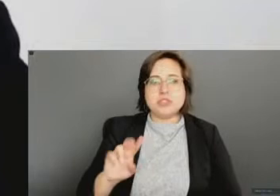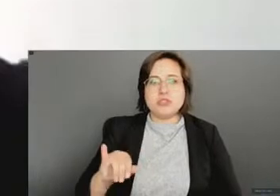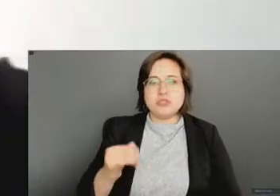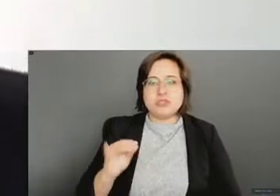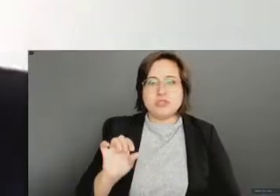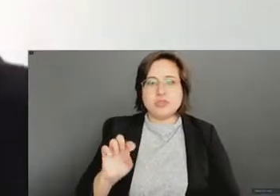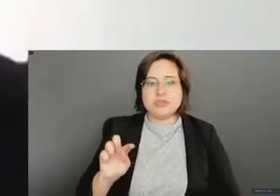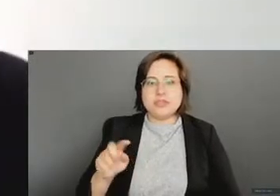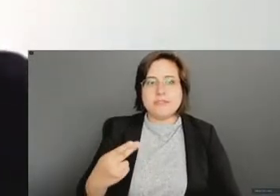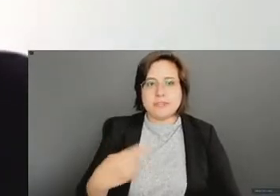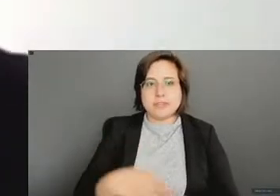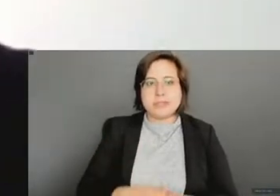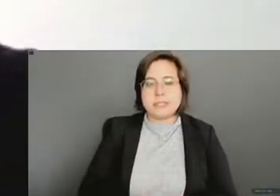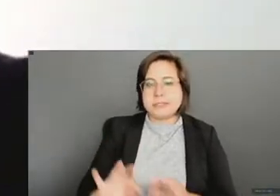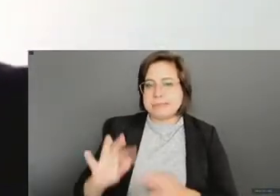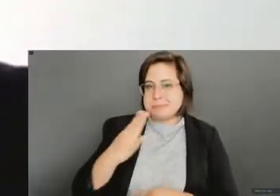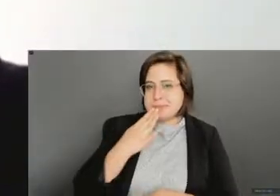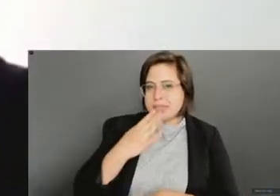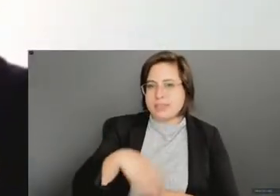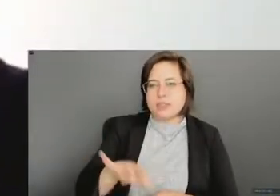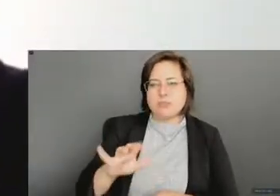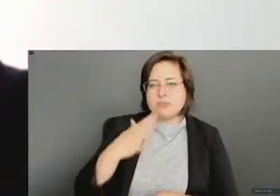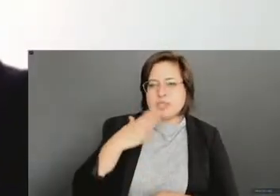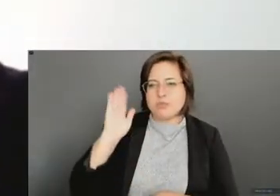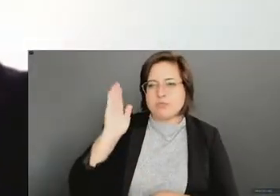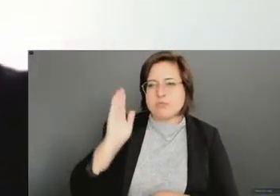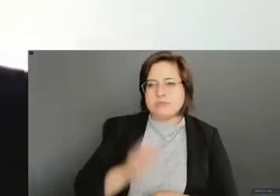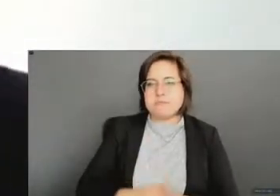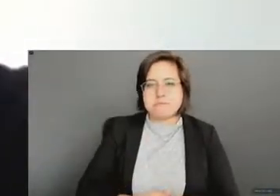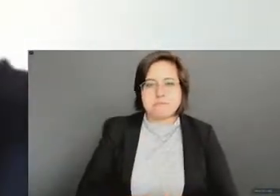Thank you, and thank you for the presentation.